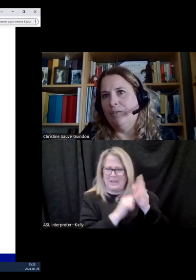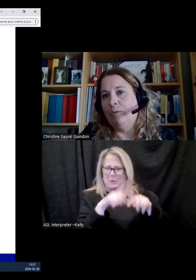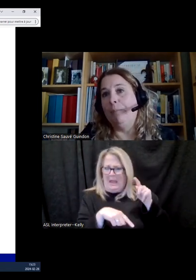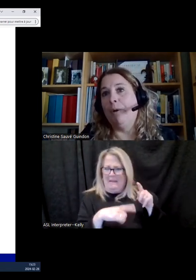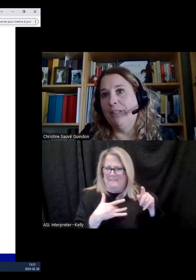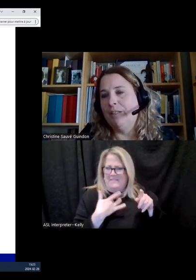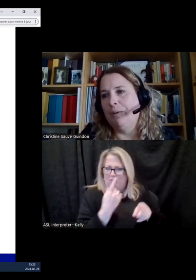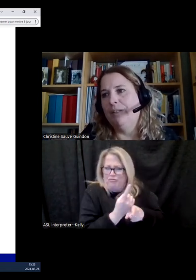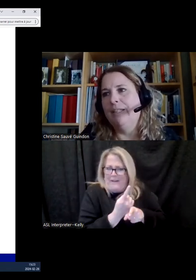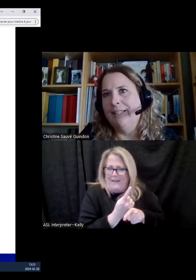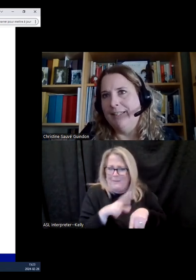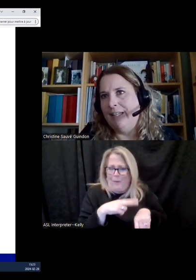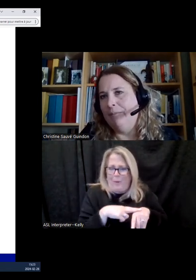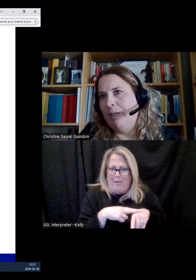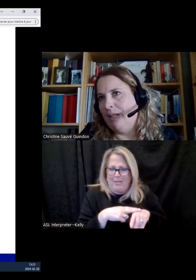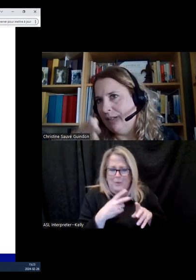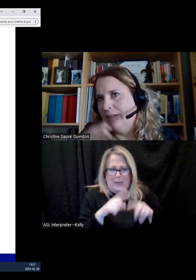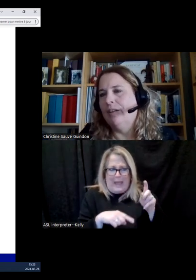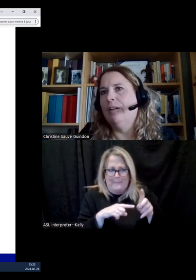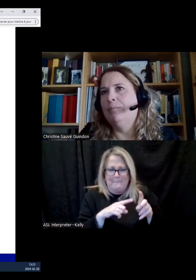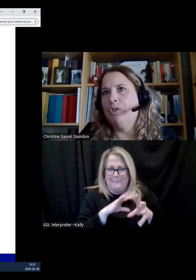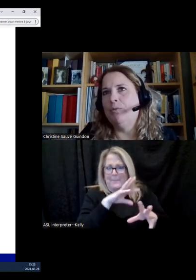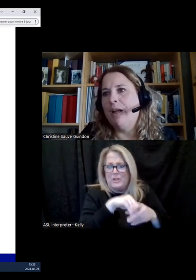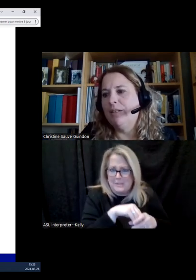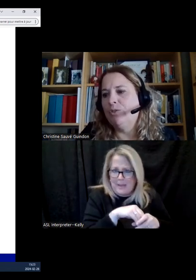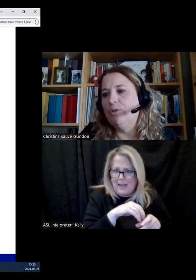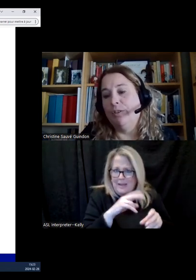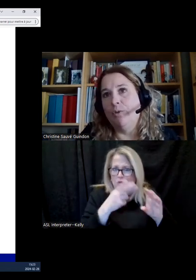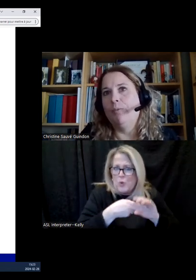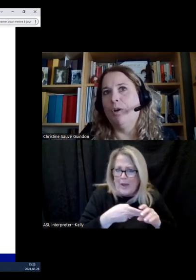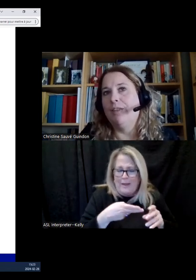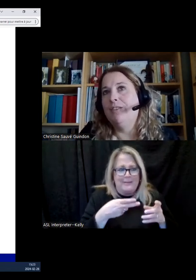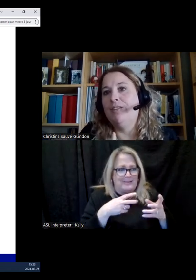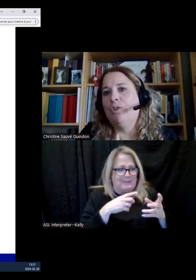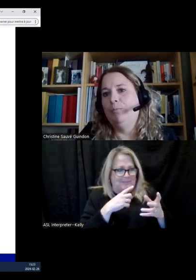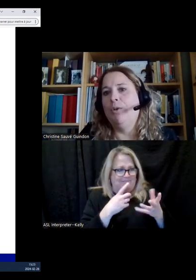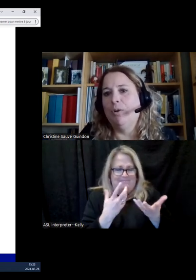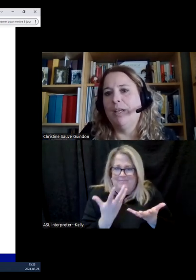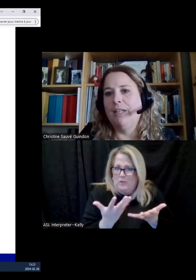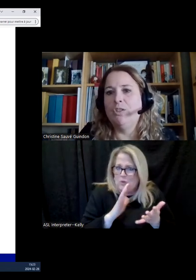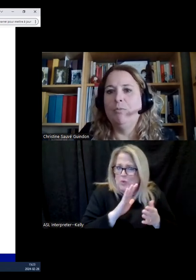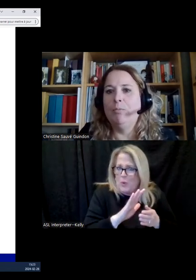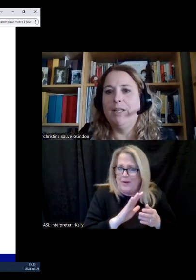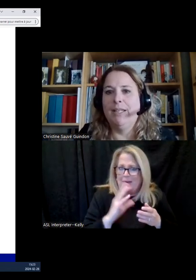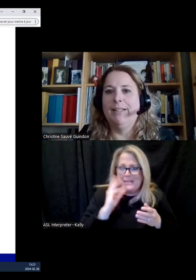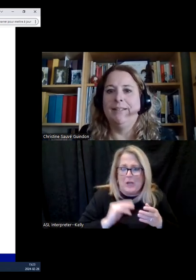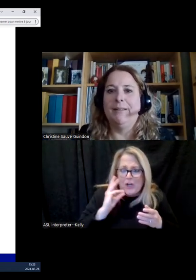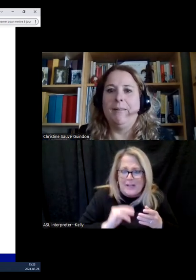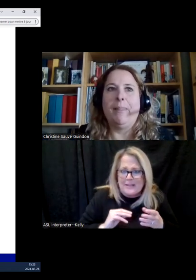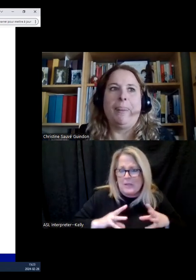understand or be a participant in being pushed around in the school and going where this is could be orientation and